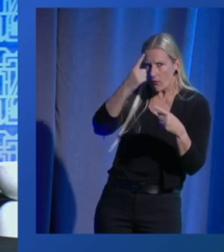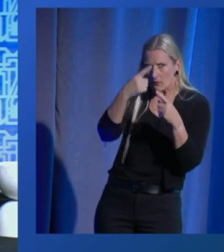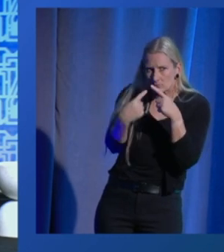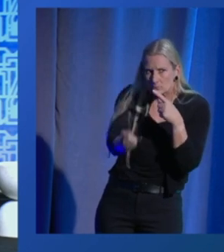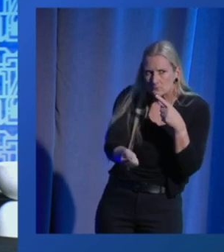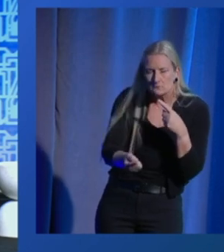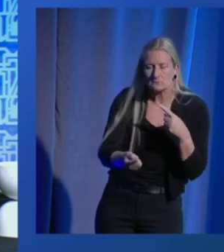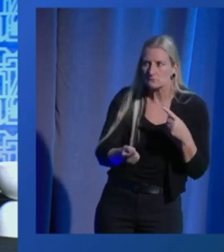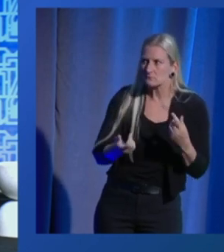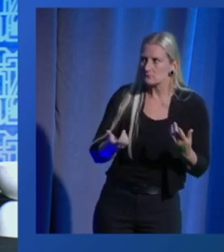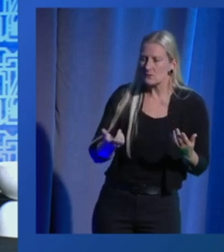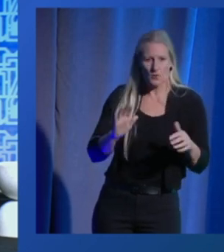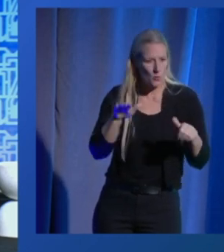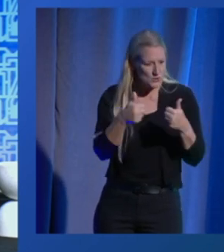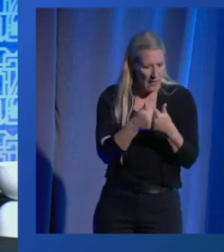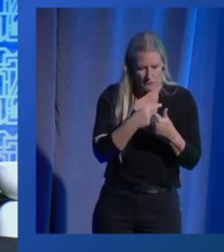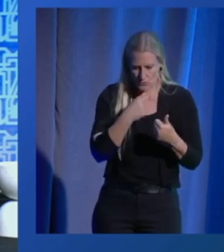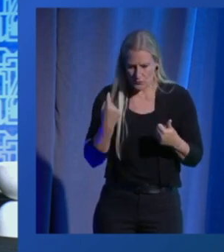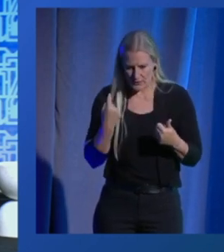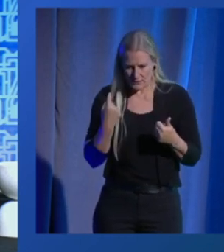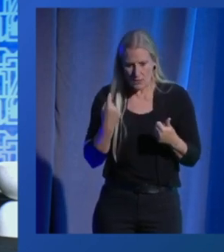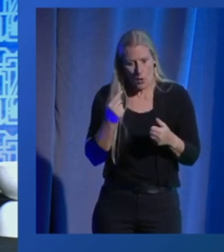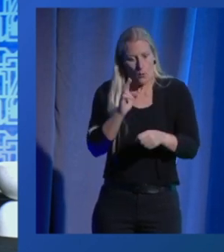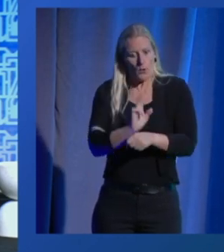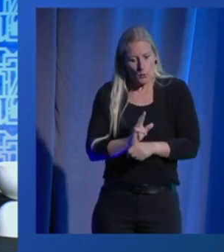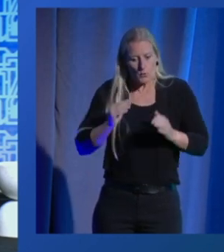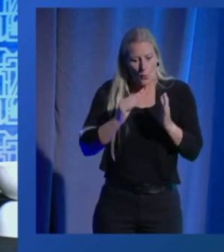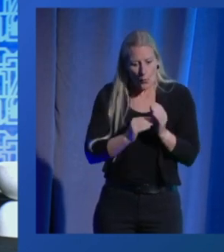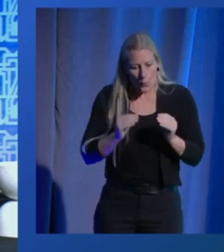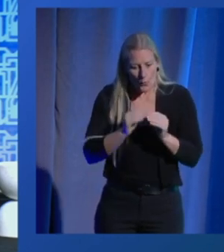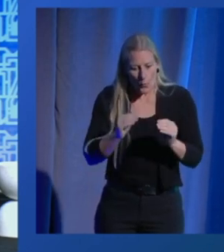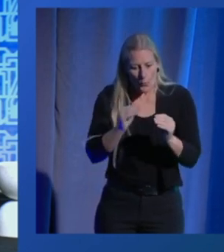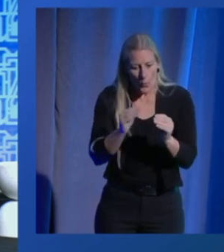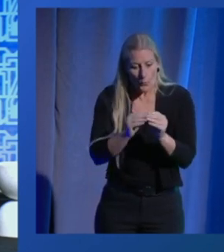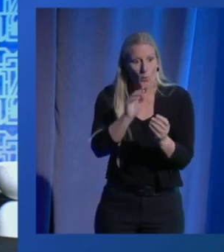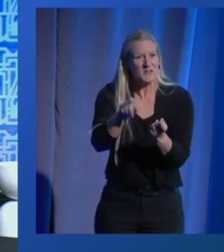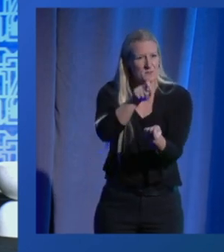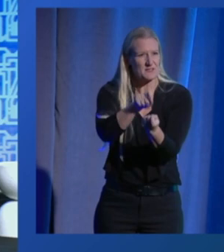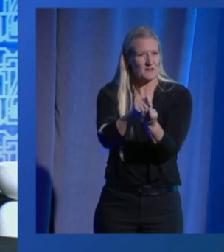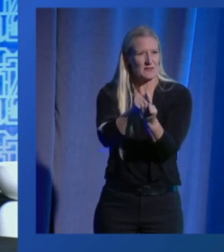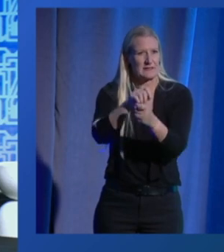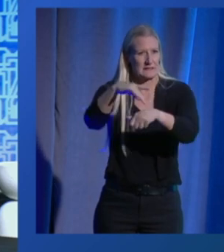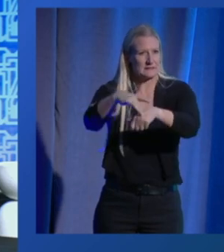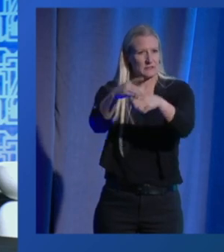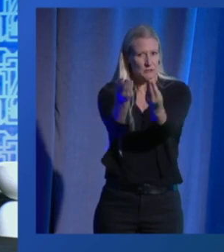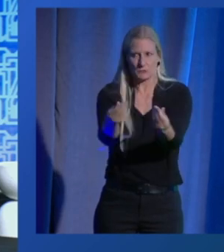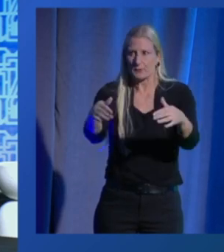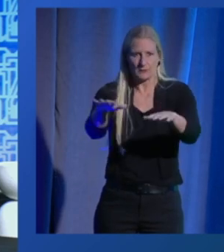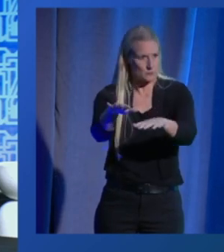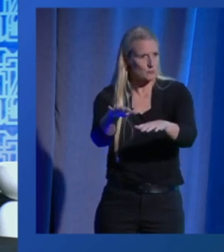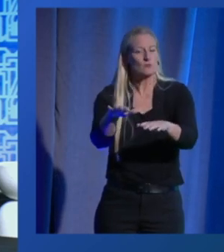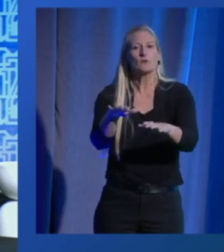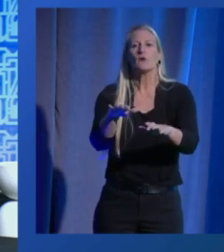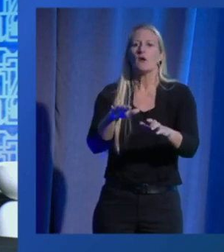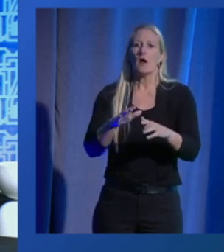associated with the increased use of AI uh especially geospatial AI um and are there spefic specific risks that we should